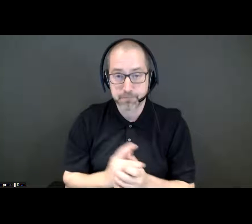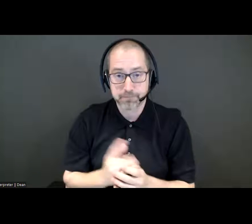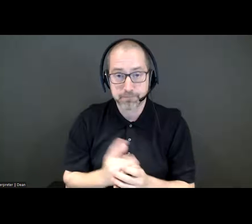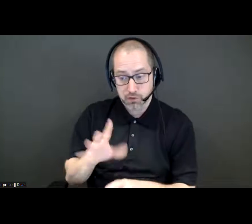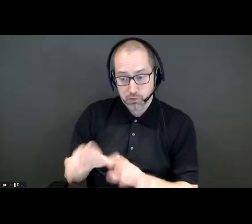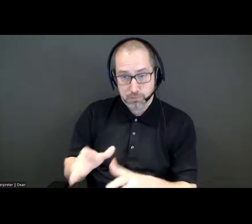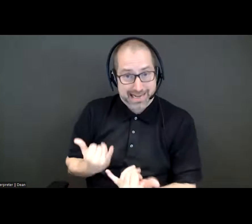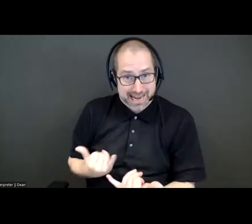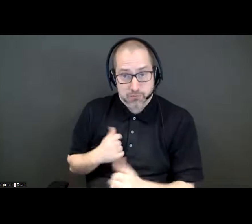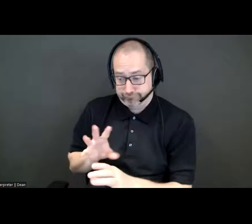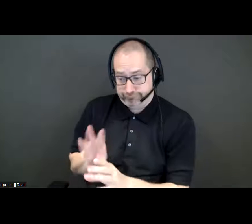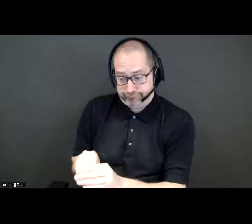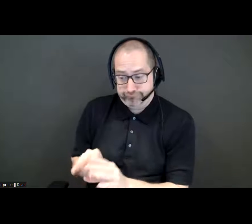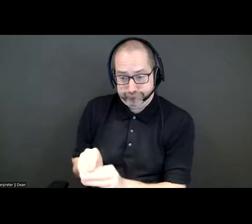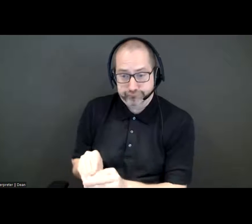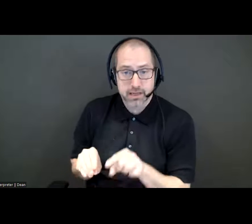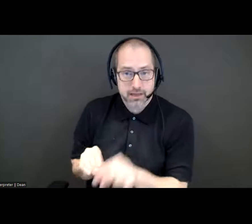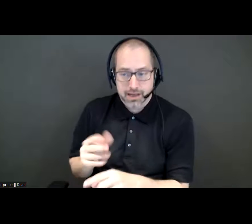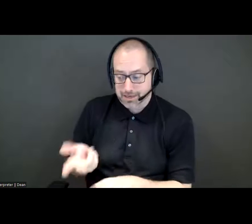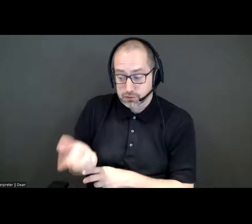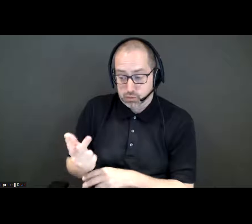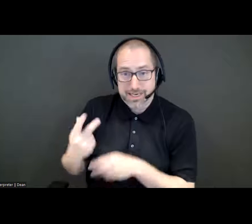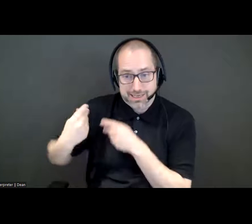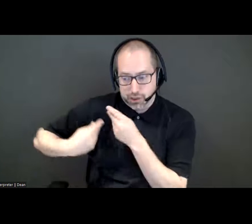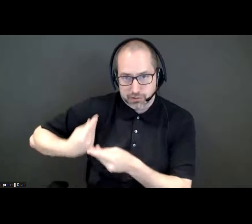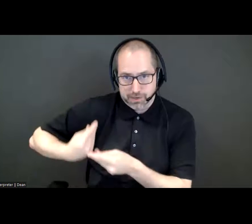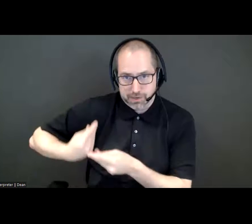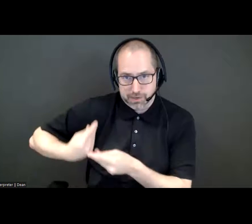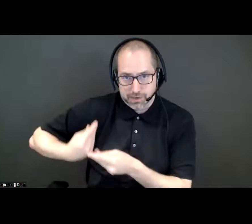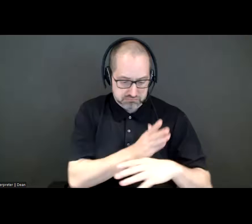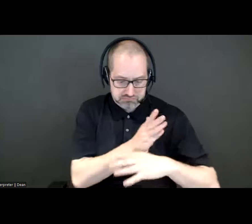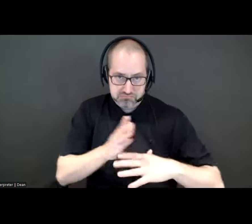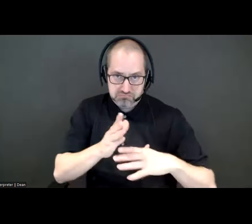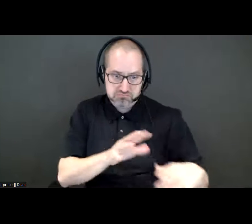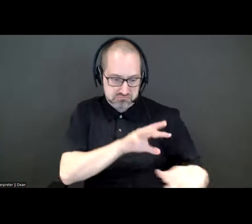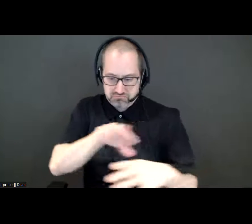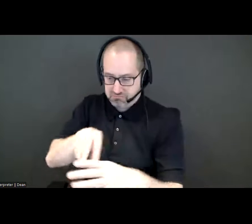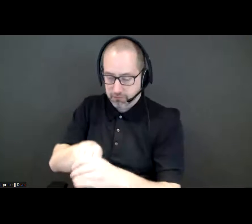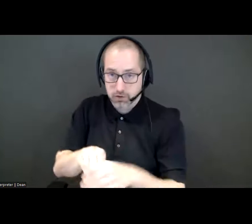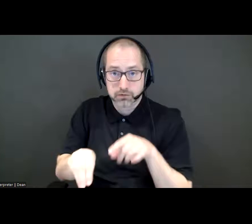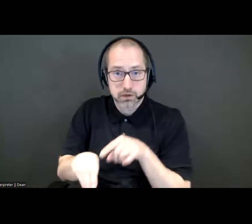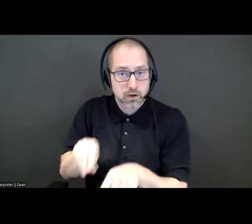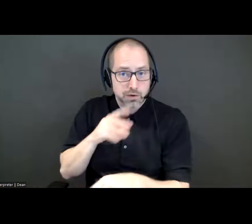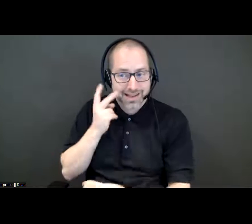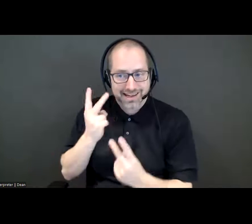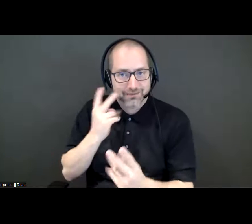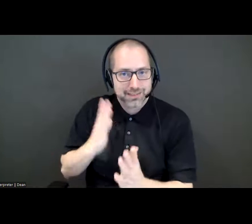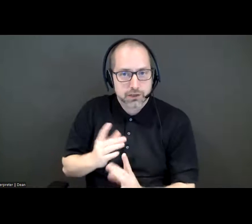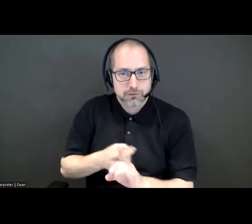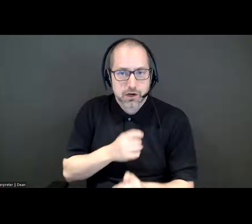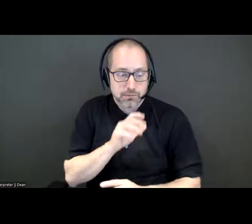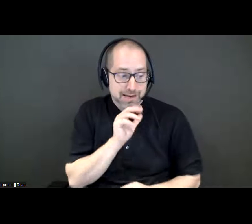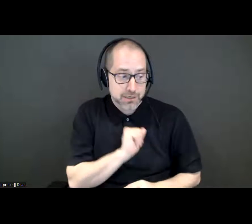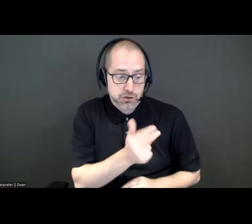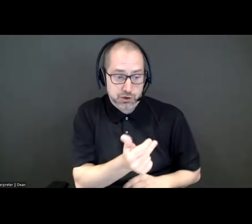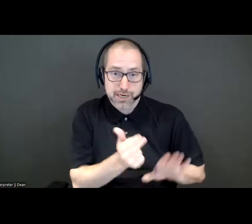now actually includes 3 generations and and we had a visitor from a 13-year-old daughter. So